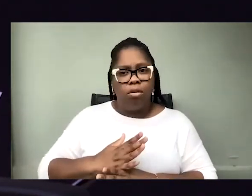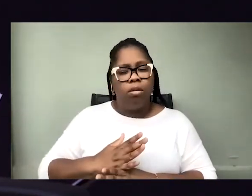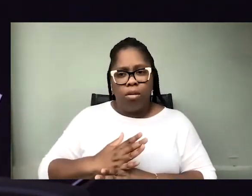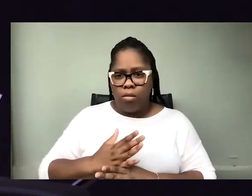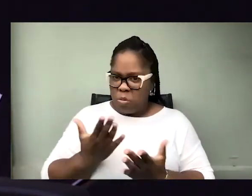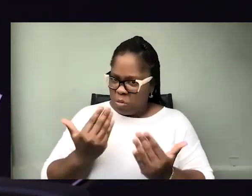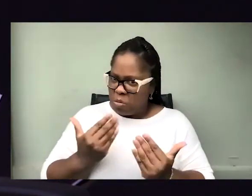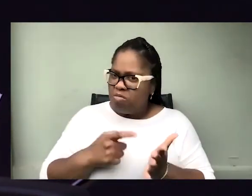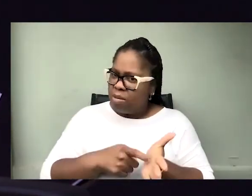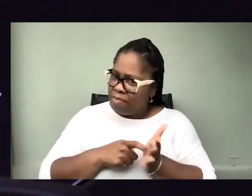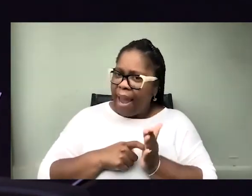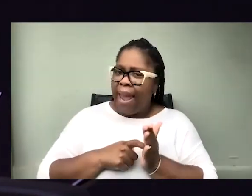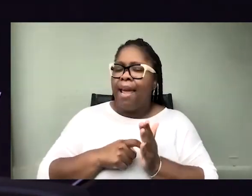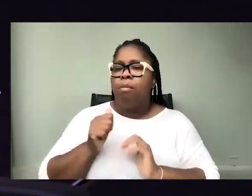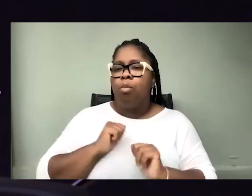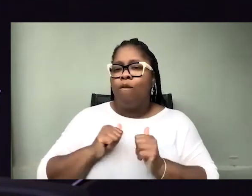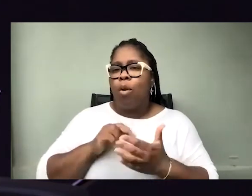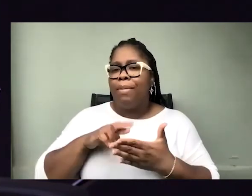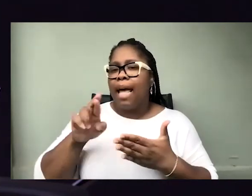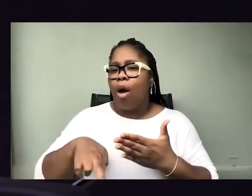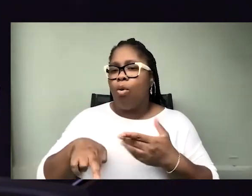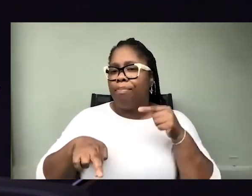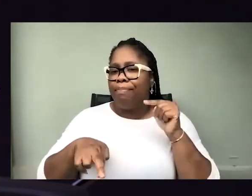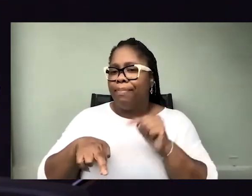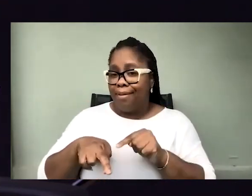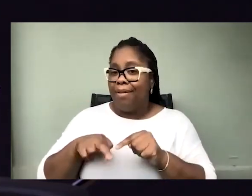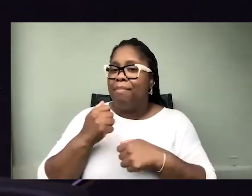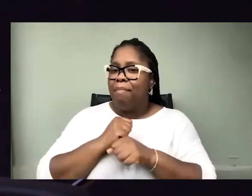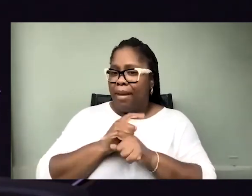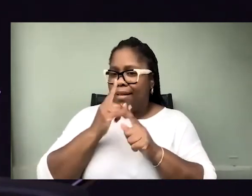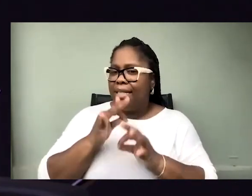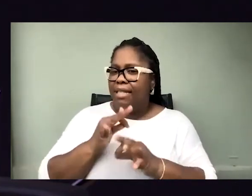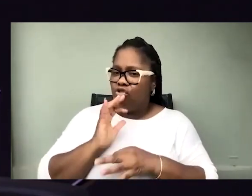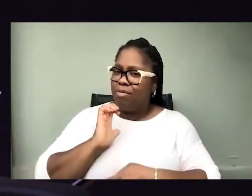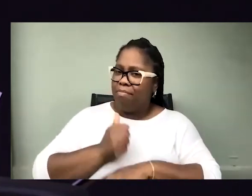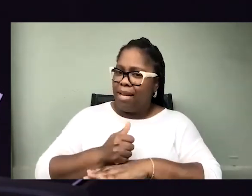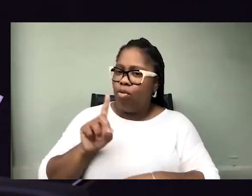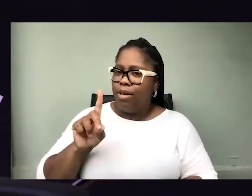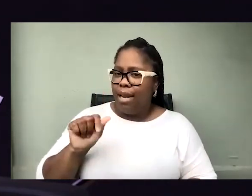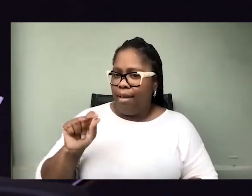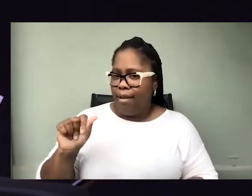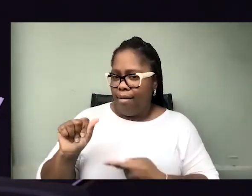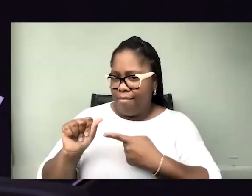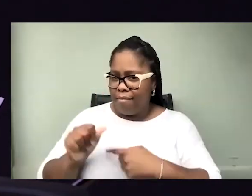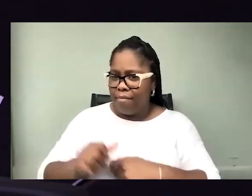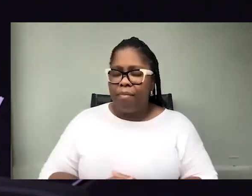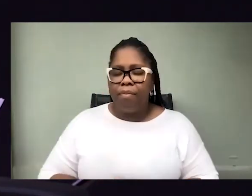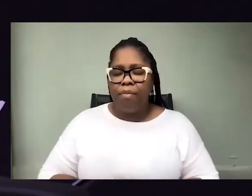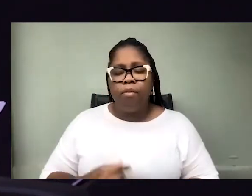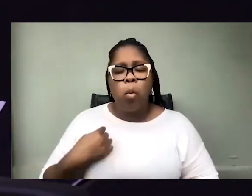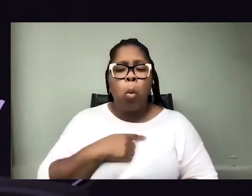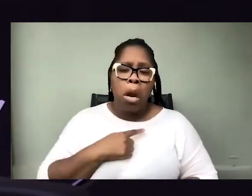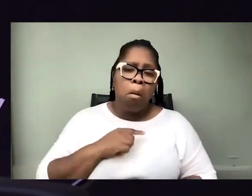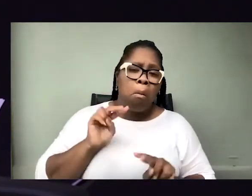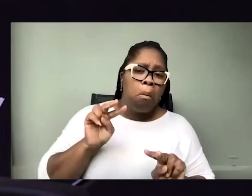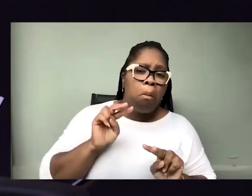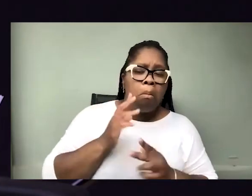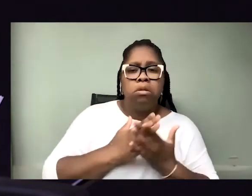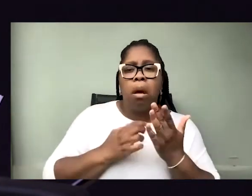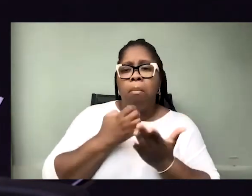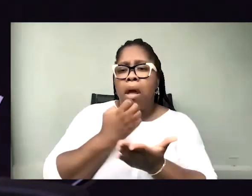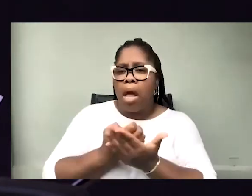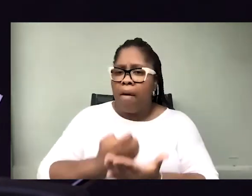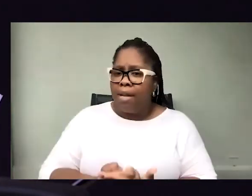performance outcomes and making decisions based on data. We anticipate some evidence-based